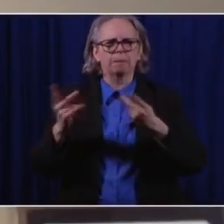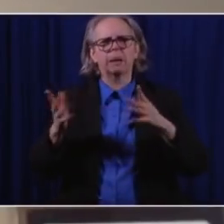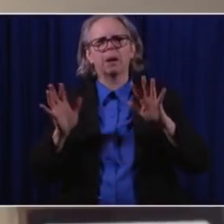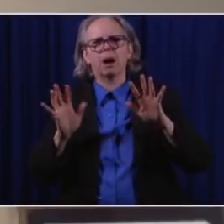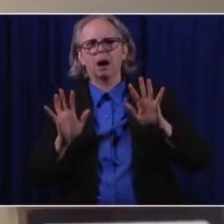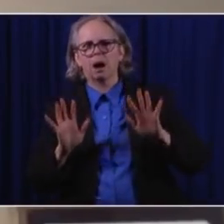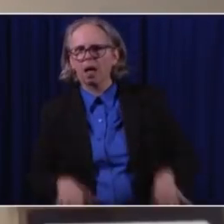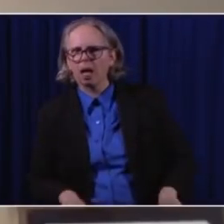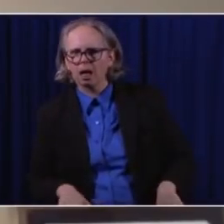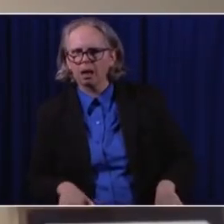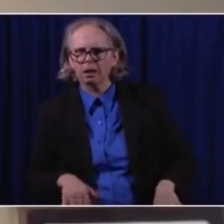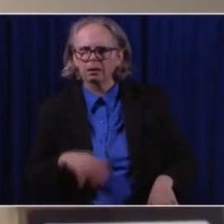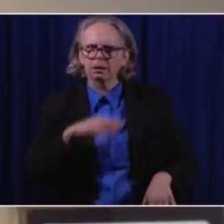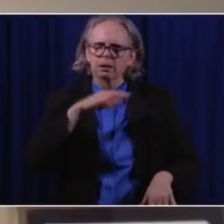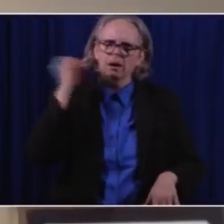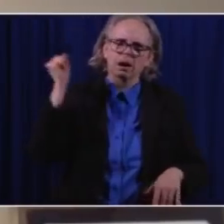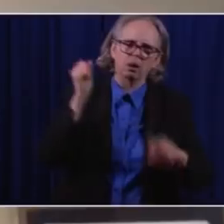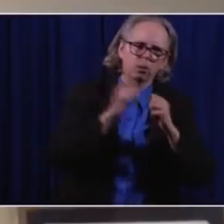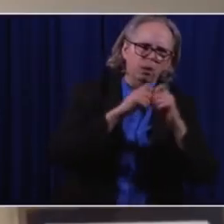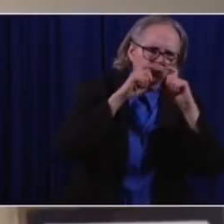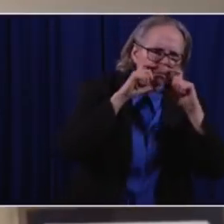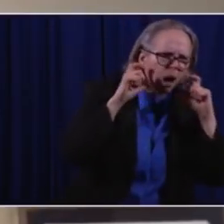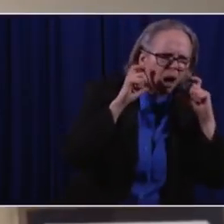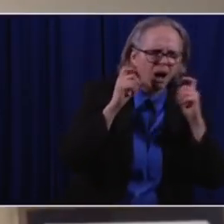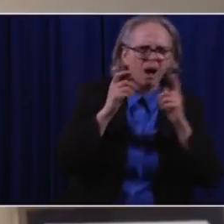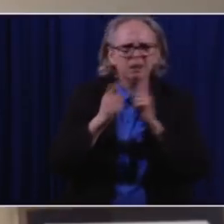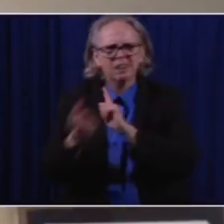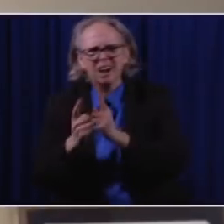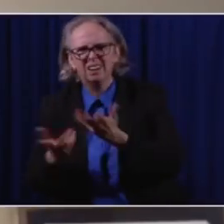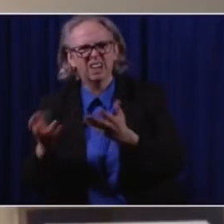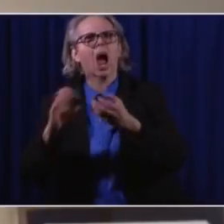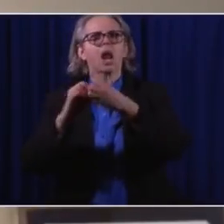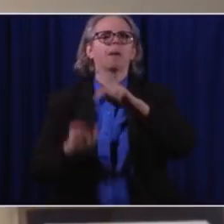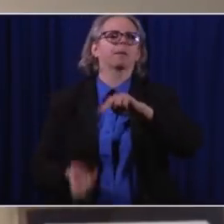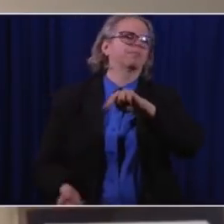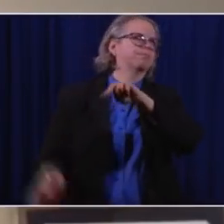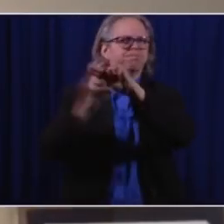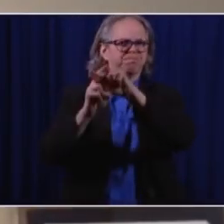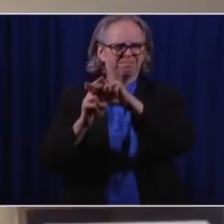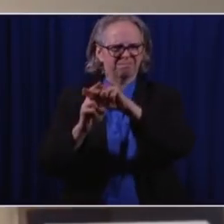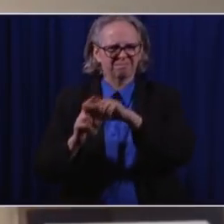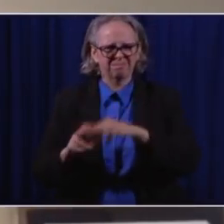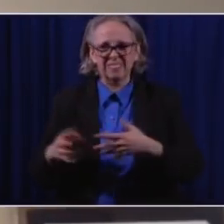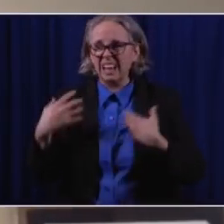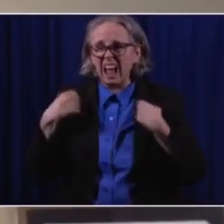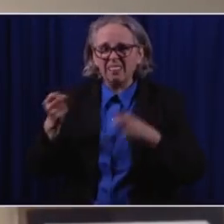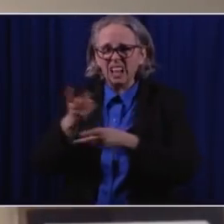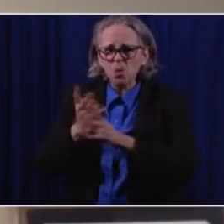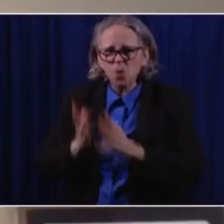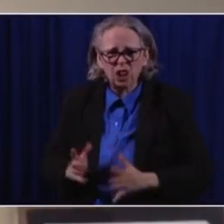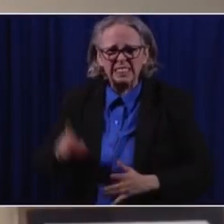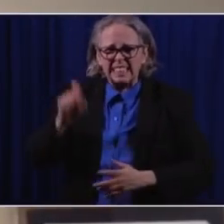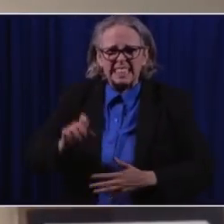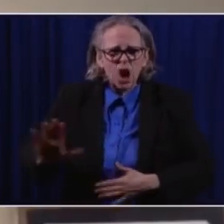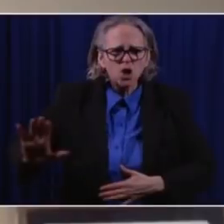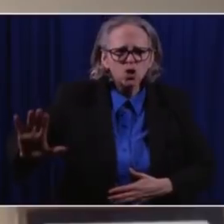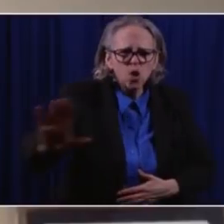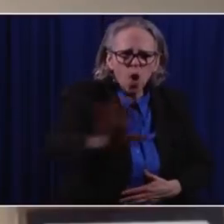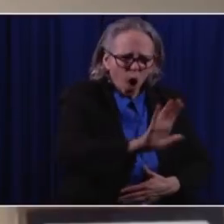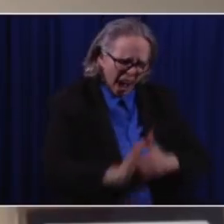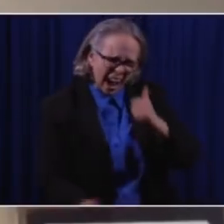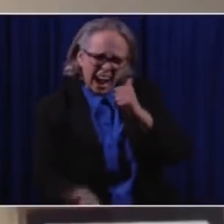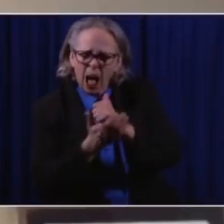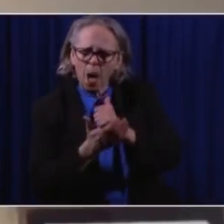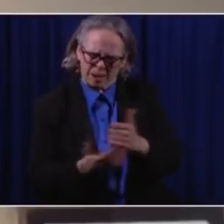really lessened. Healthcare workers need help, and we need it now. What I would tell you is